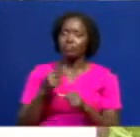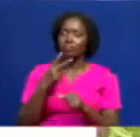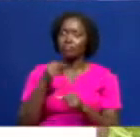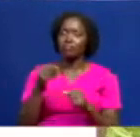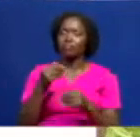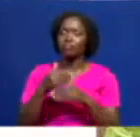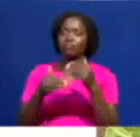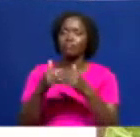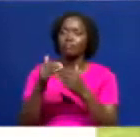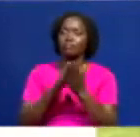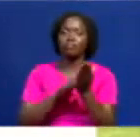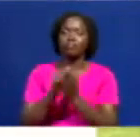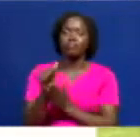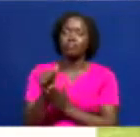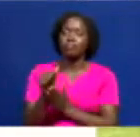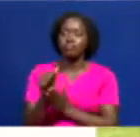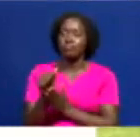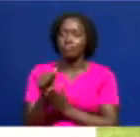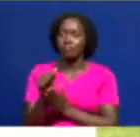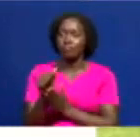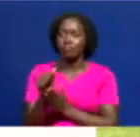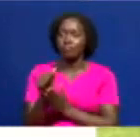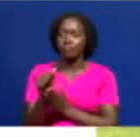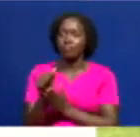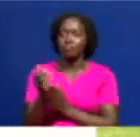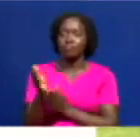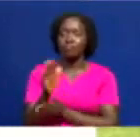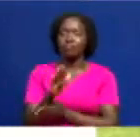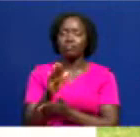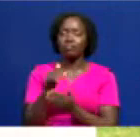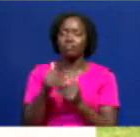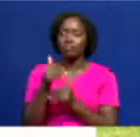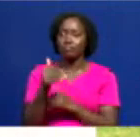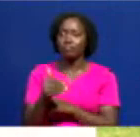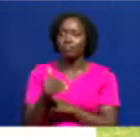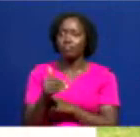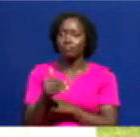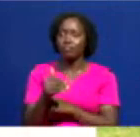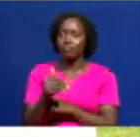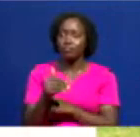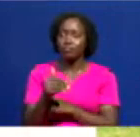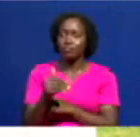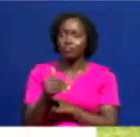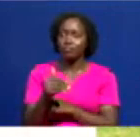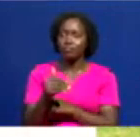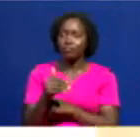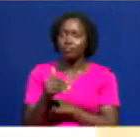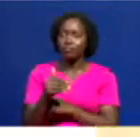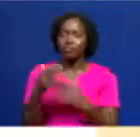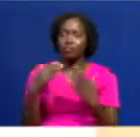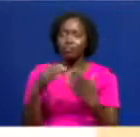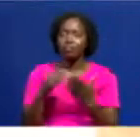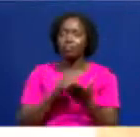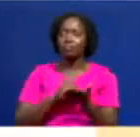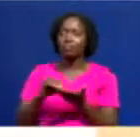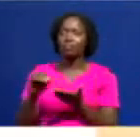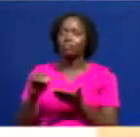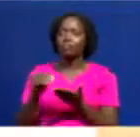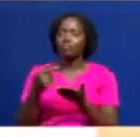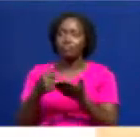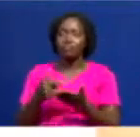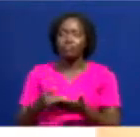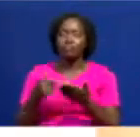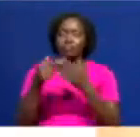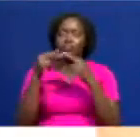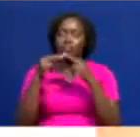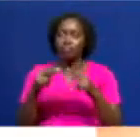structures were demobilized. It was reclaimed after the squatters were evicted. Negotiations, peaceful